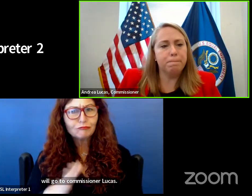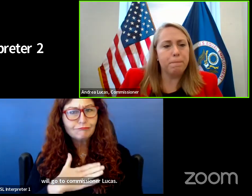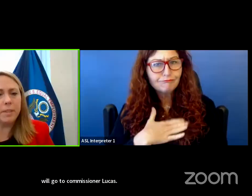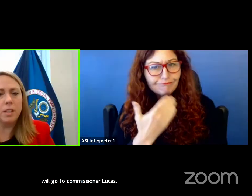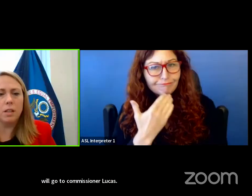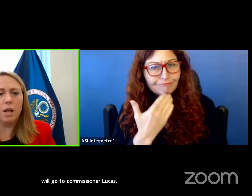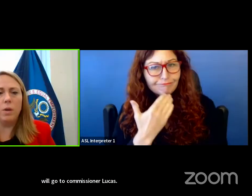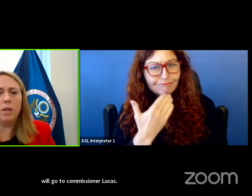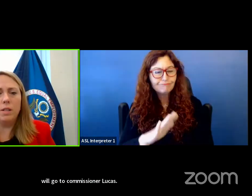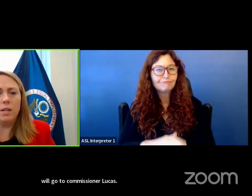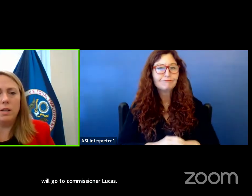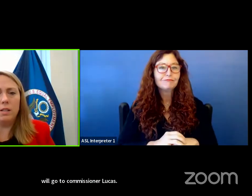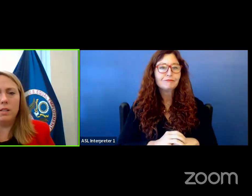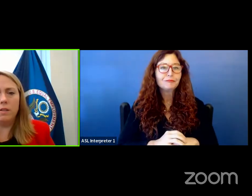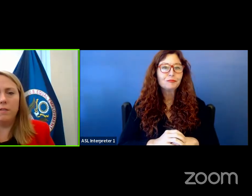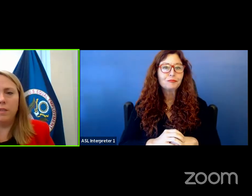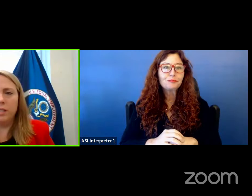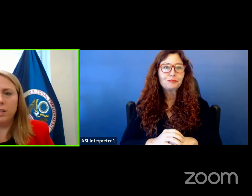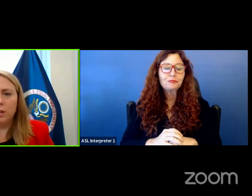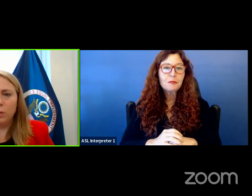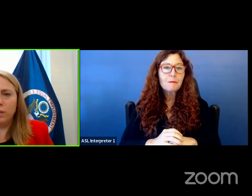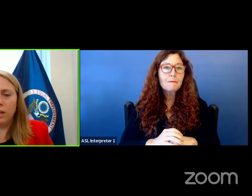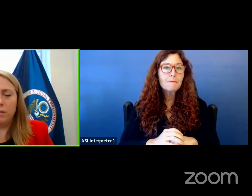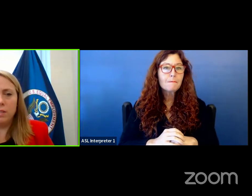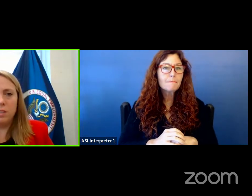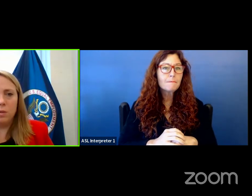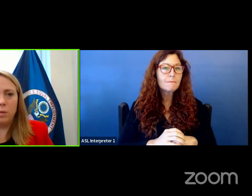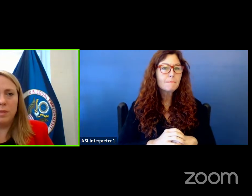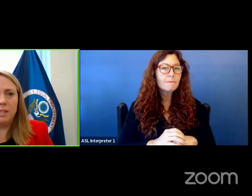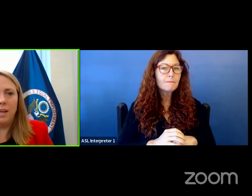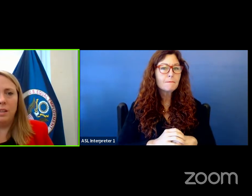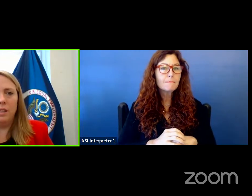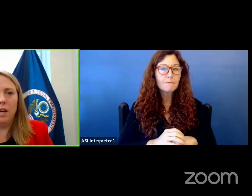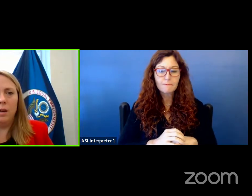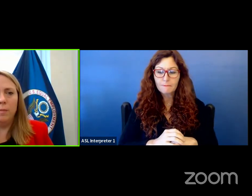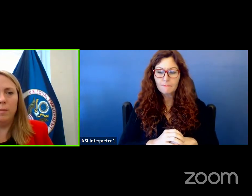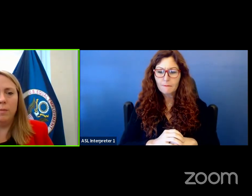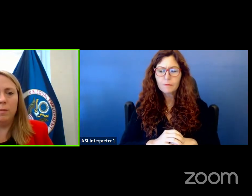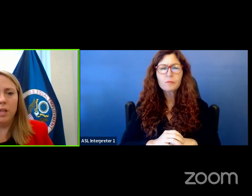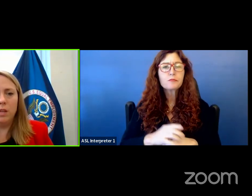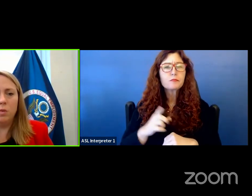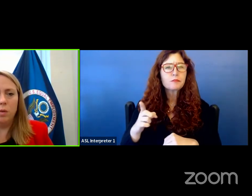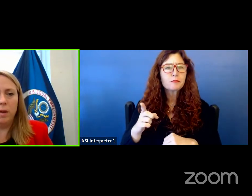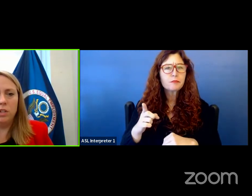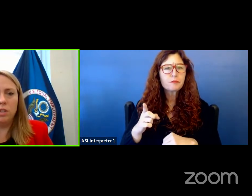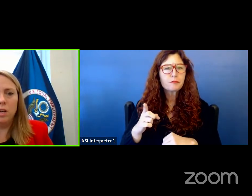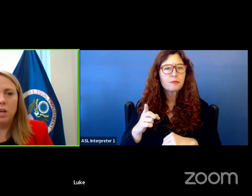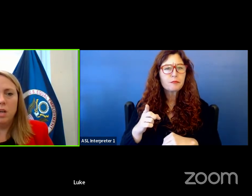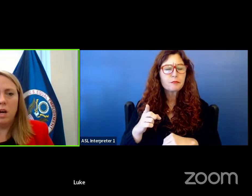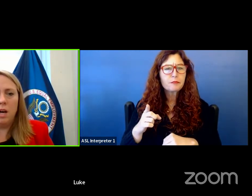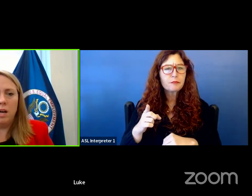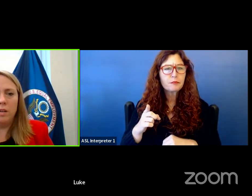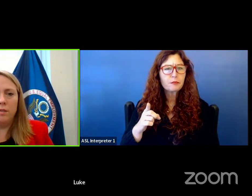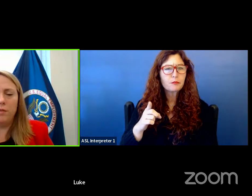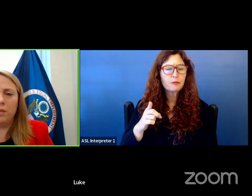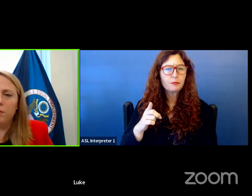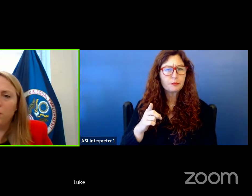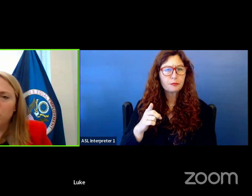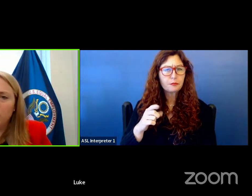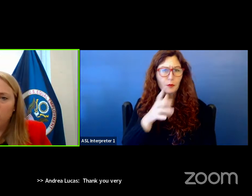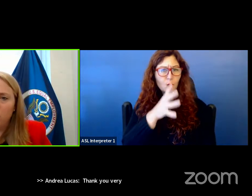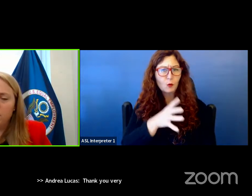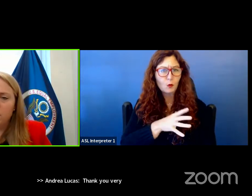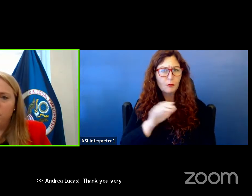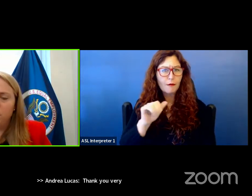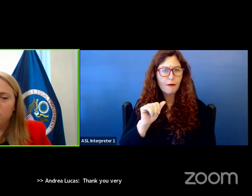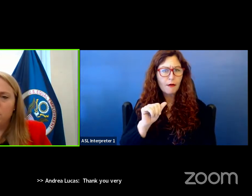um i wanted to continue with the conversation with ms allen um thank you so much uh for for